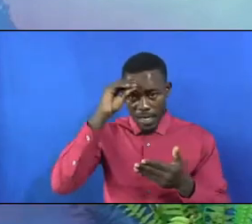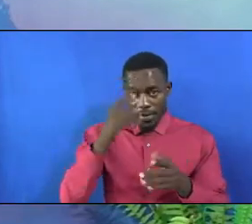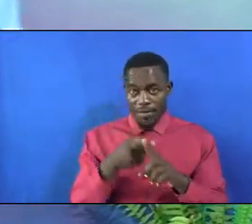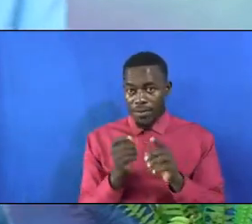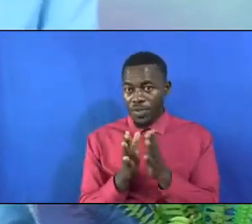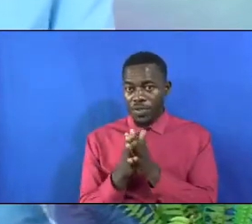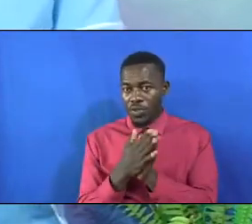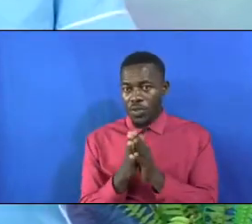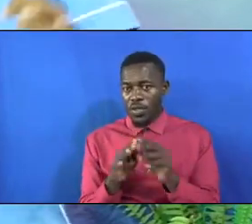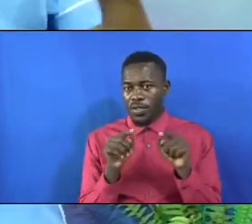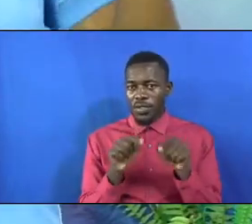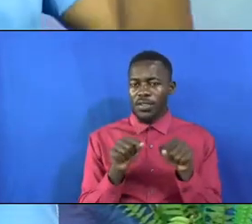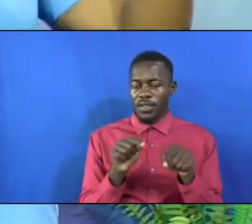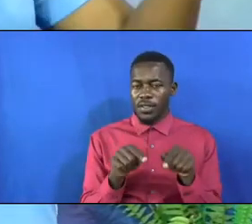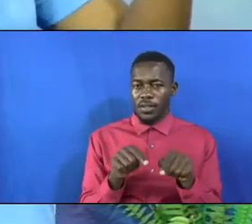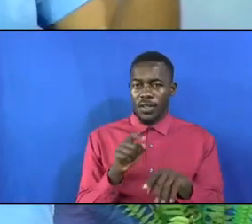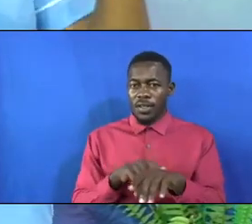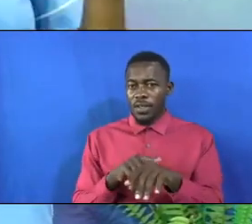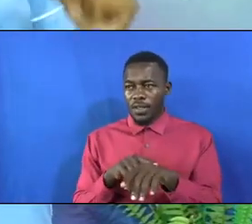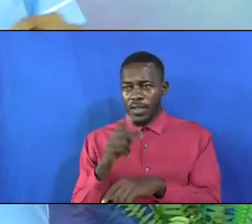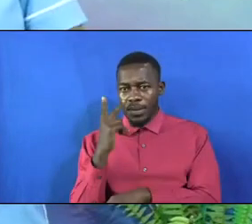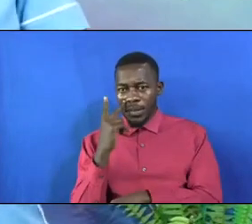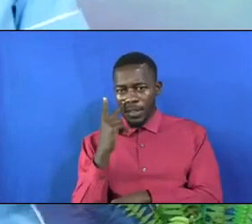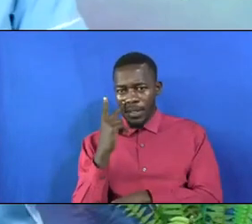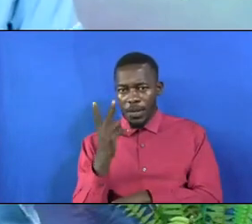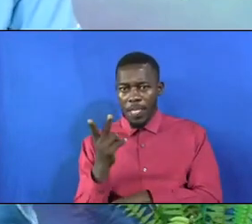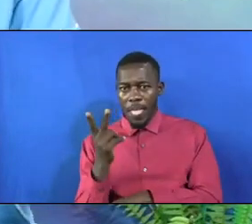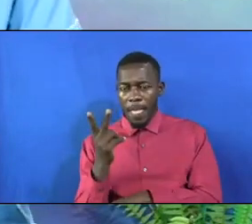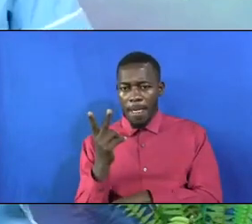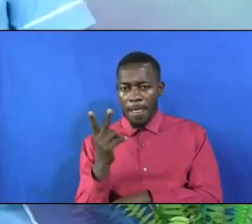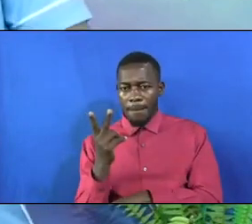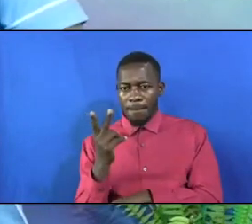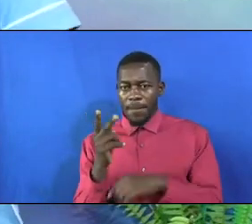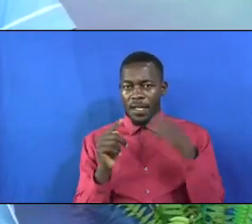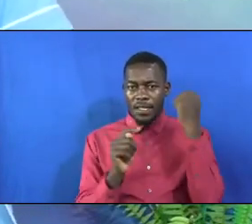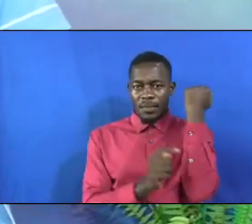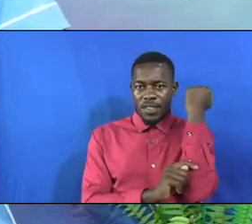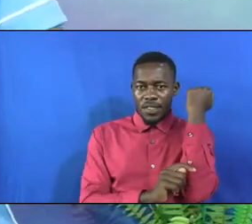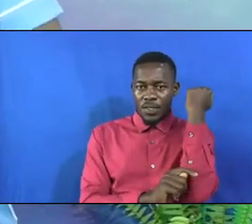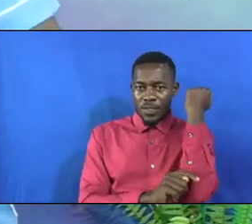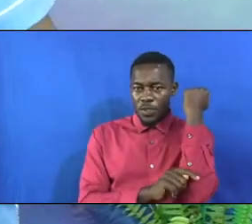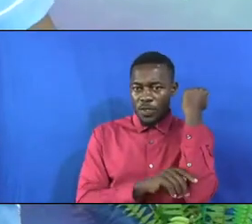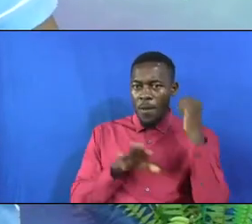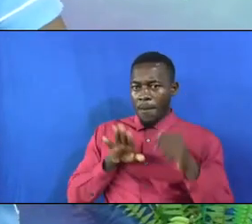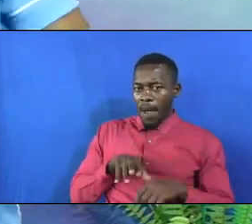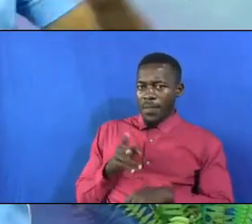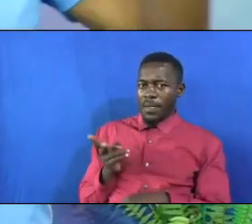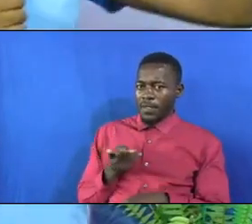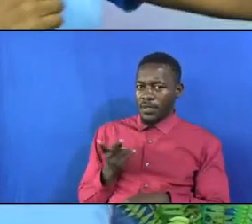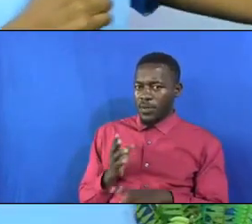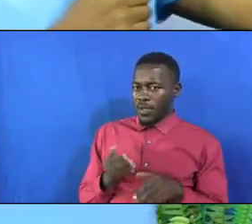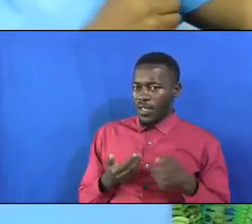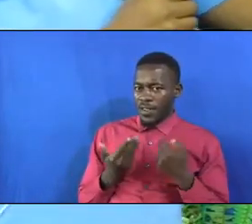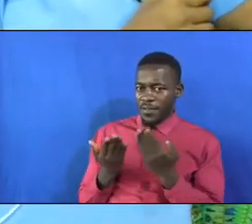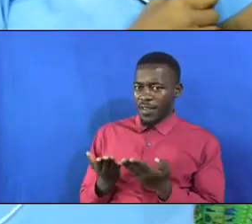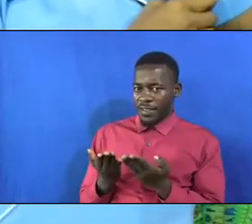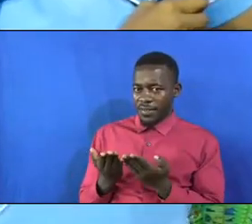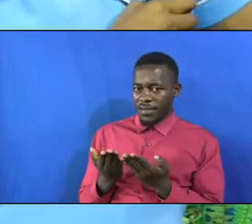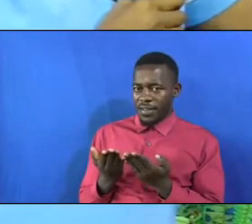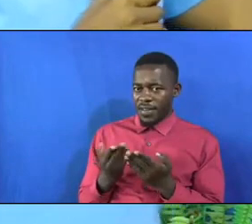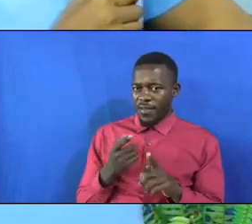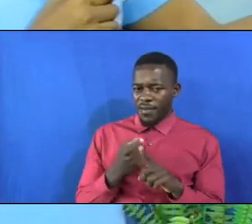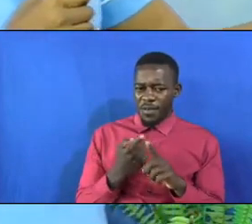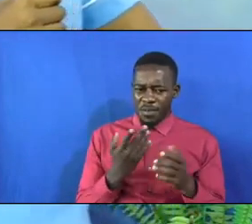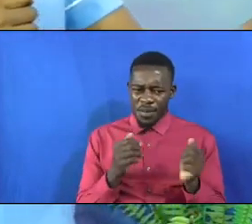see, if you look at the attention that has been given to these women, is just from verse 15 to verse